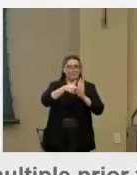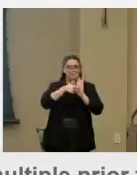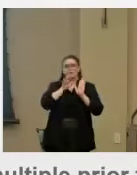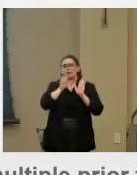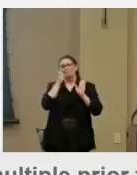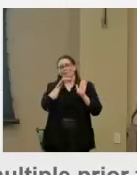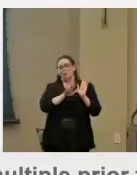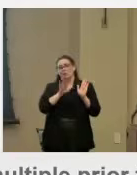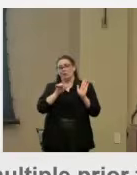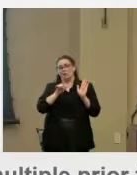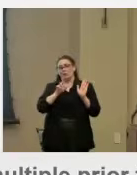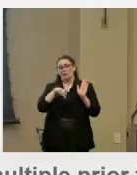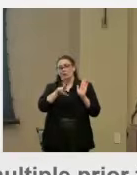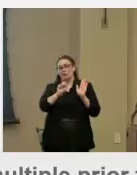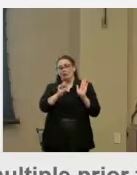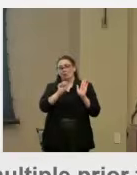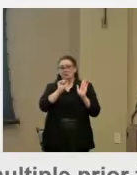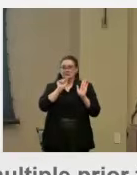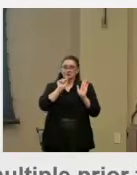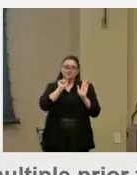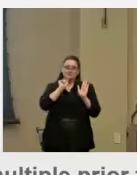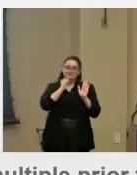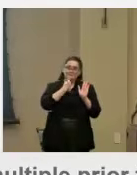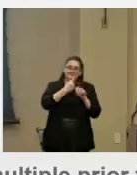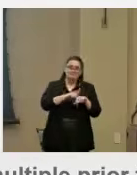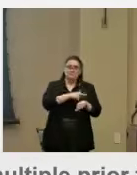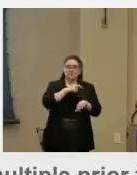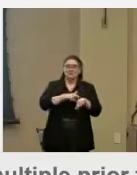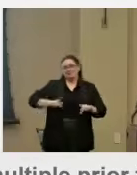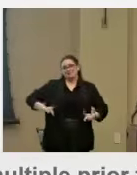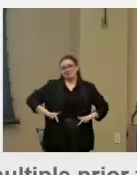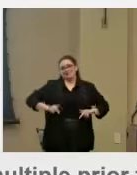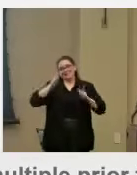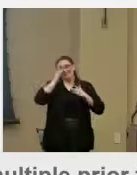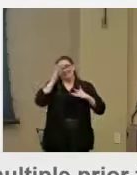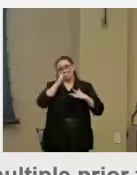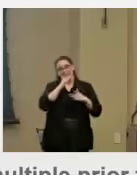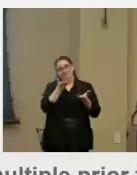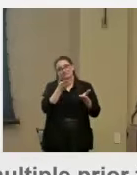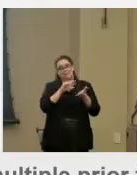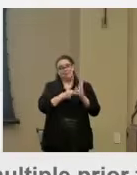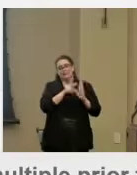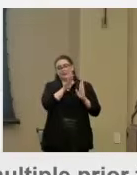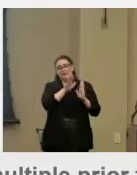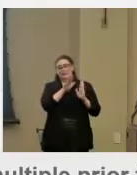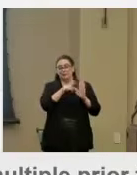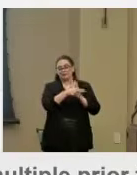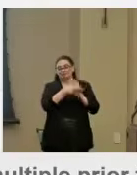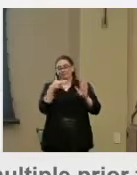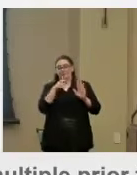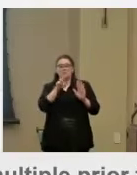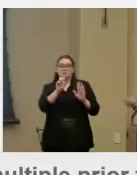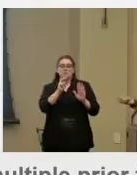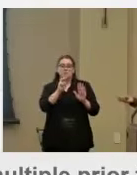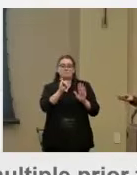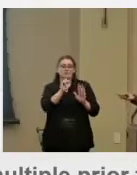had pretty severe kidney disease, and so that kind of disqualified her from being considered in